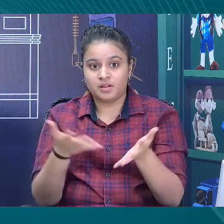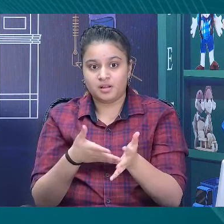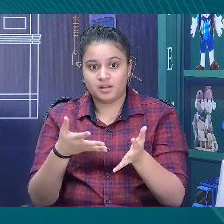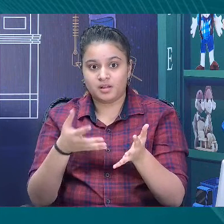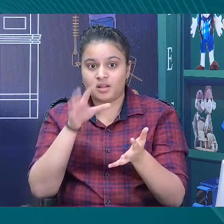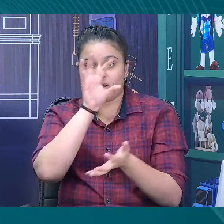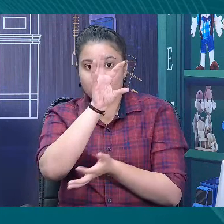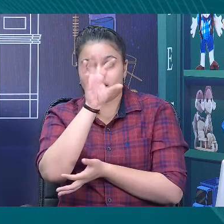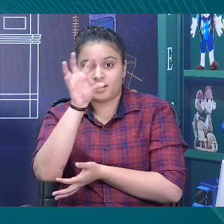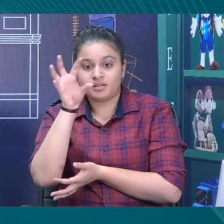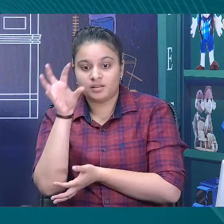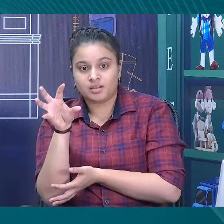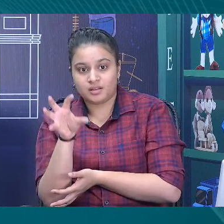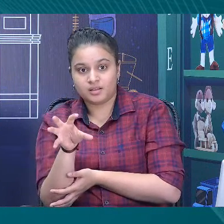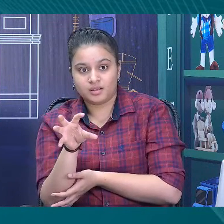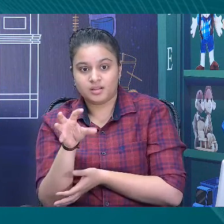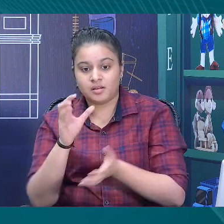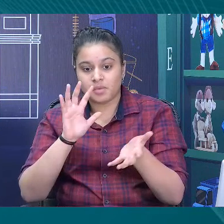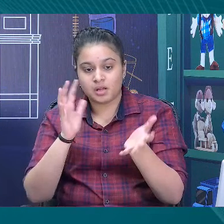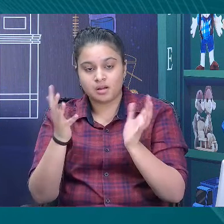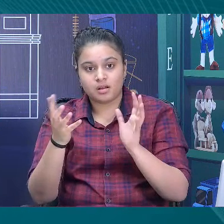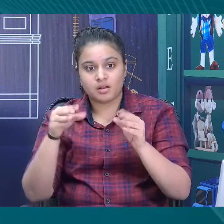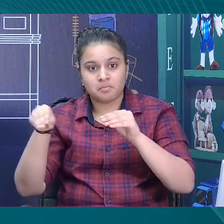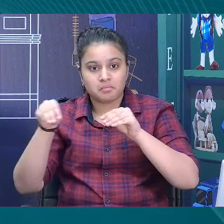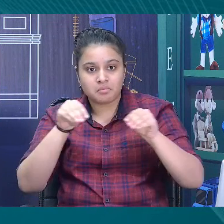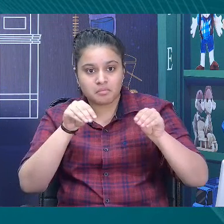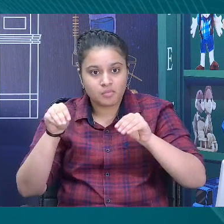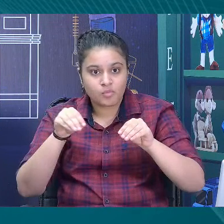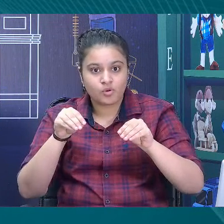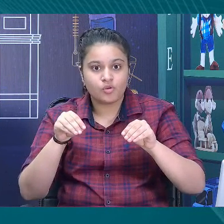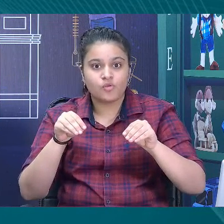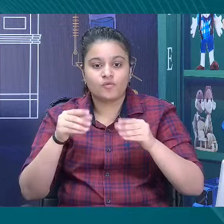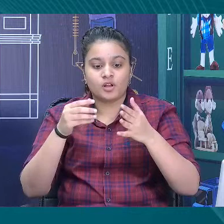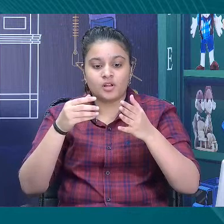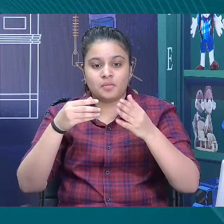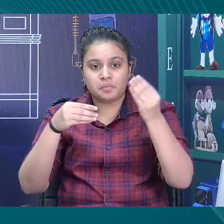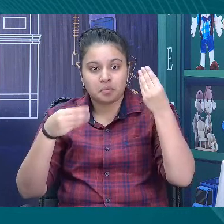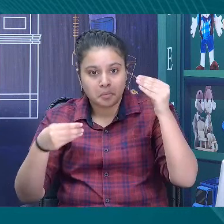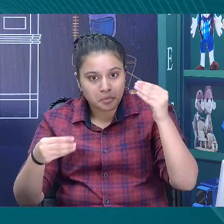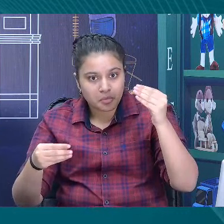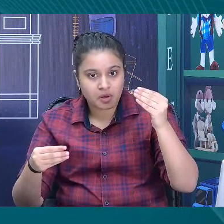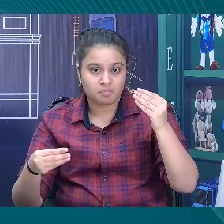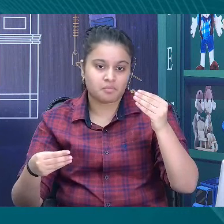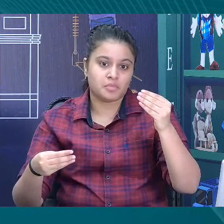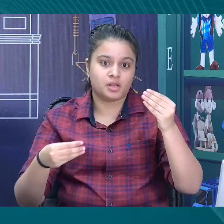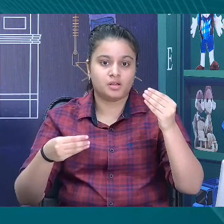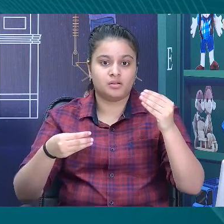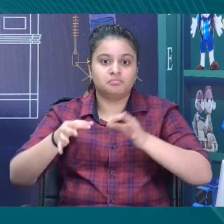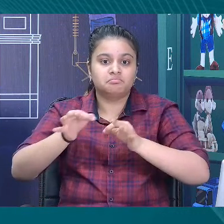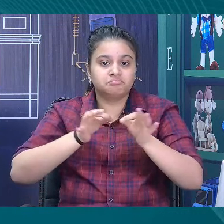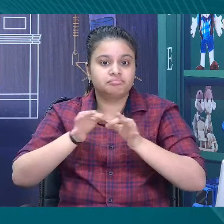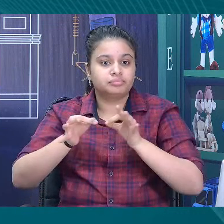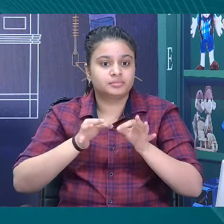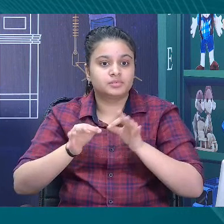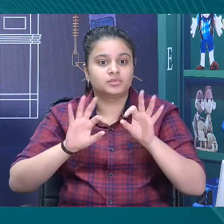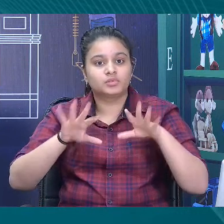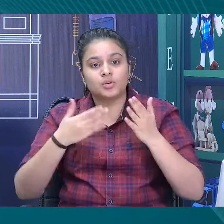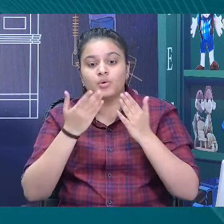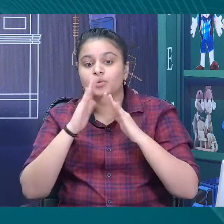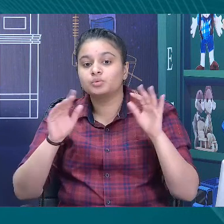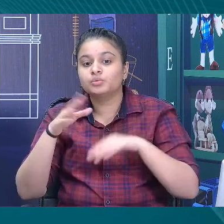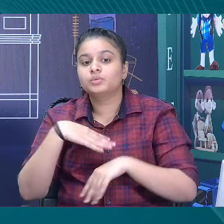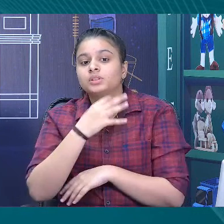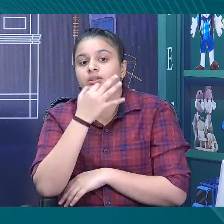around. Very important amount of material on a page, the types of demonstrations you will do or you'll ask the children to